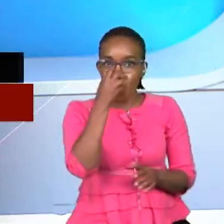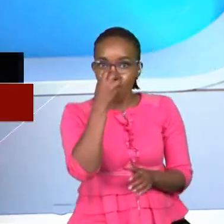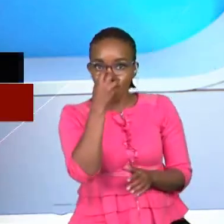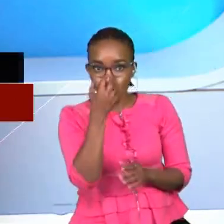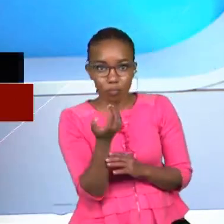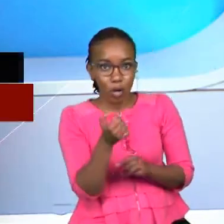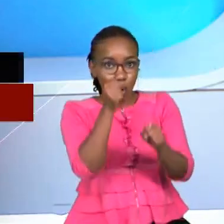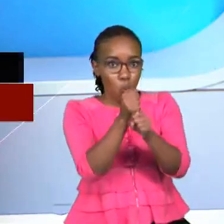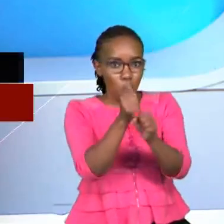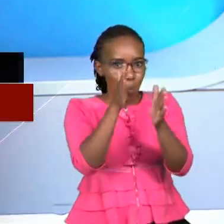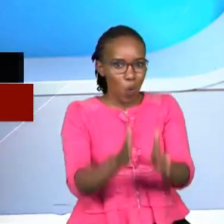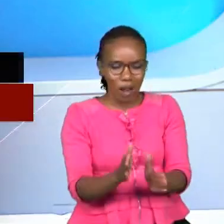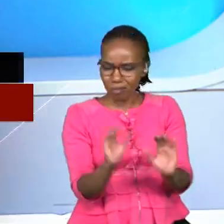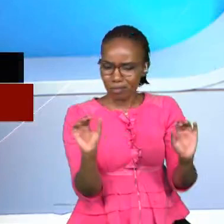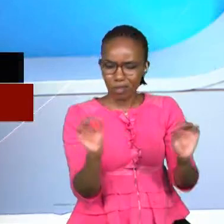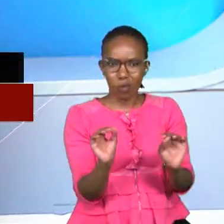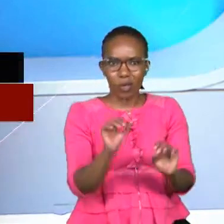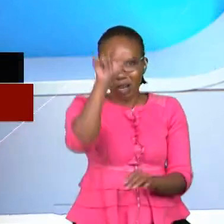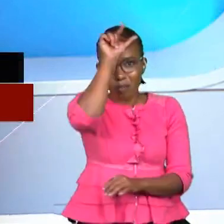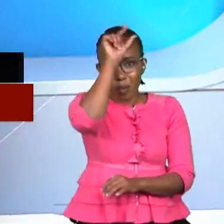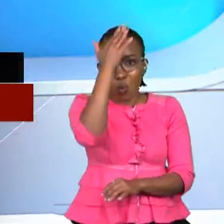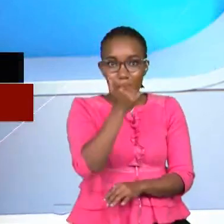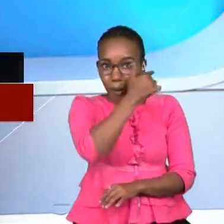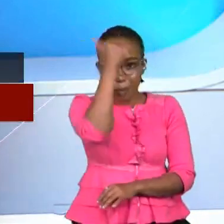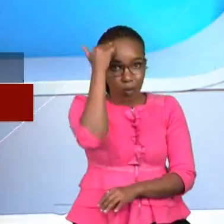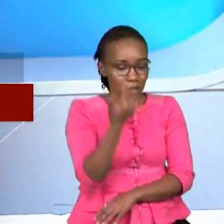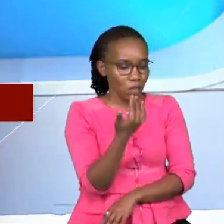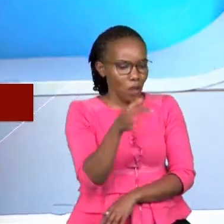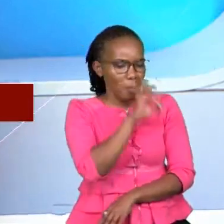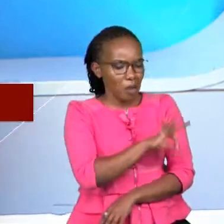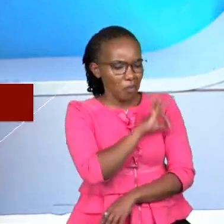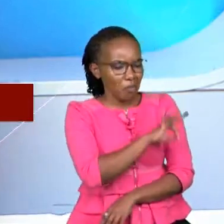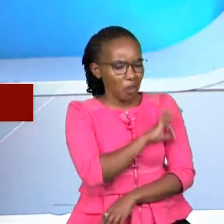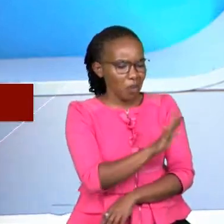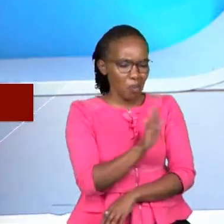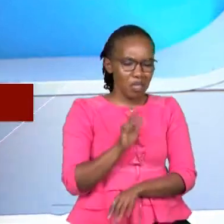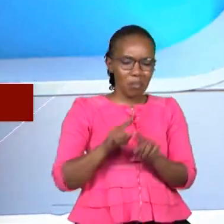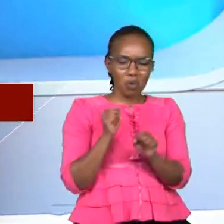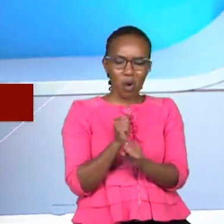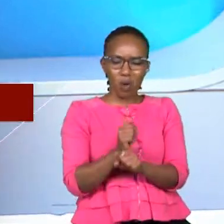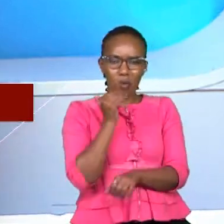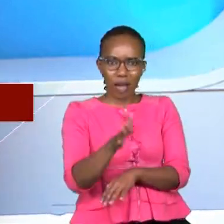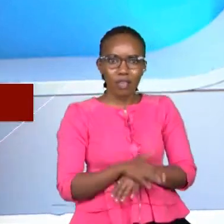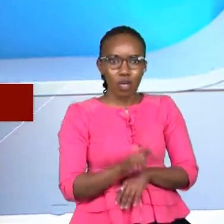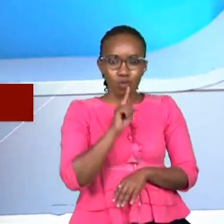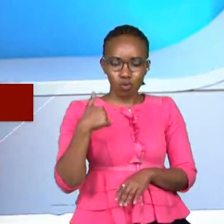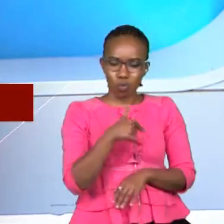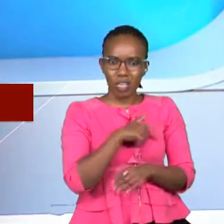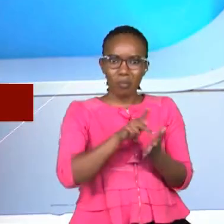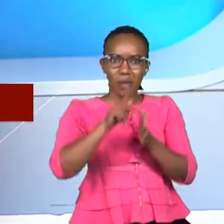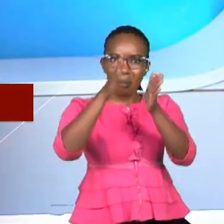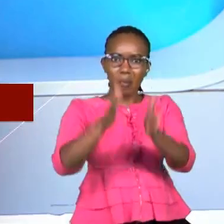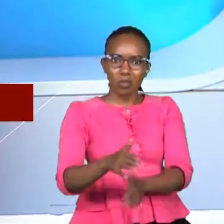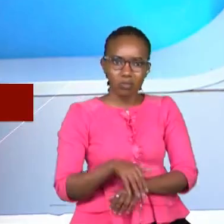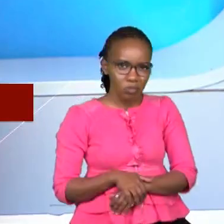worker in government, because he's earning but not turning up to work. So we are paying someone to occupy an